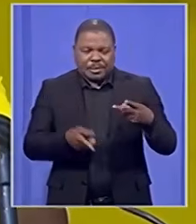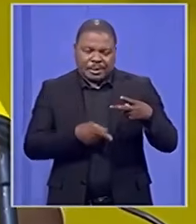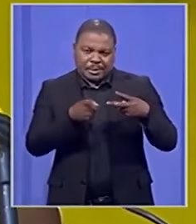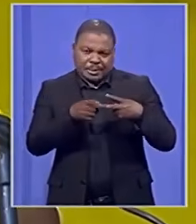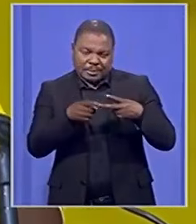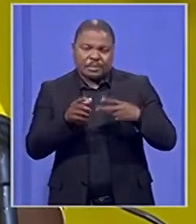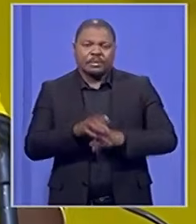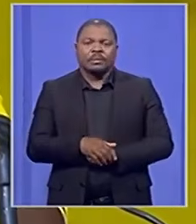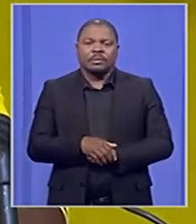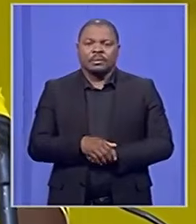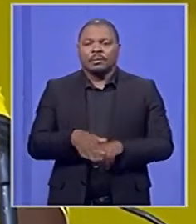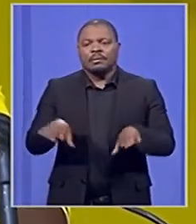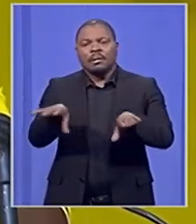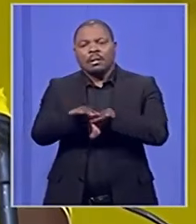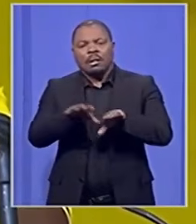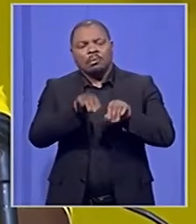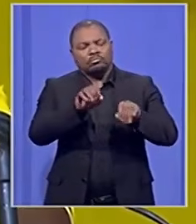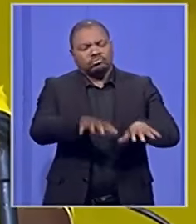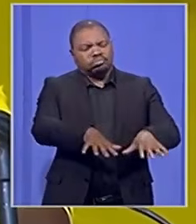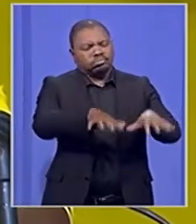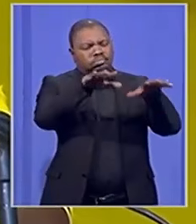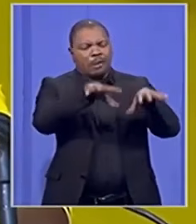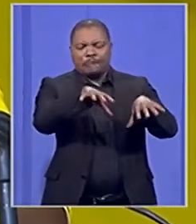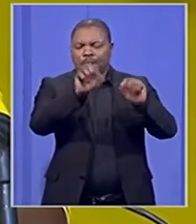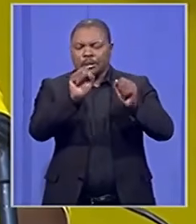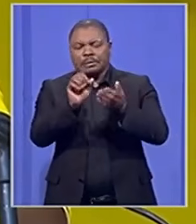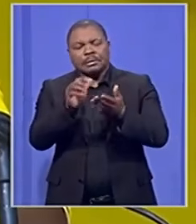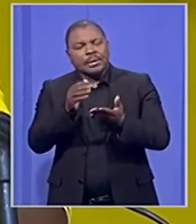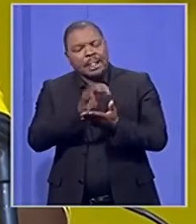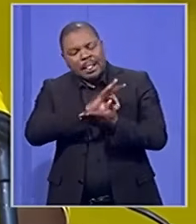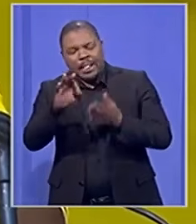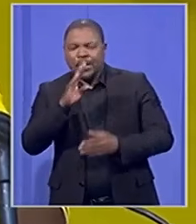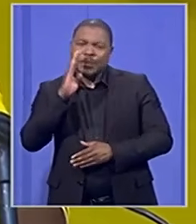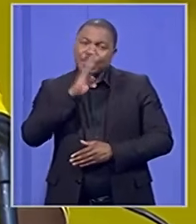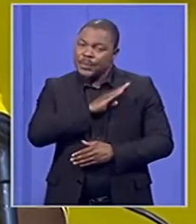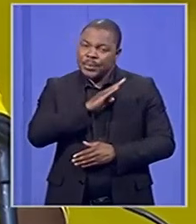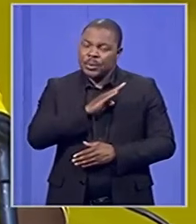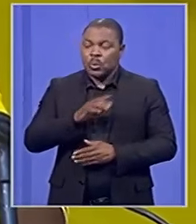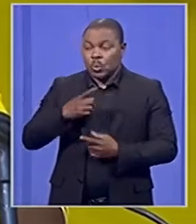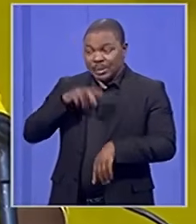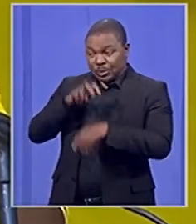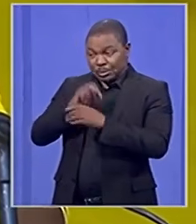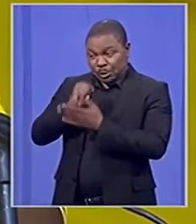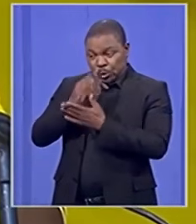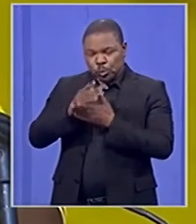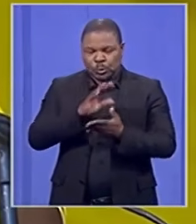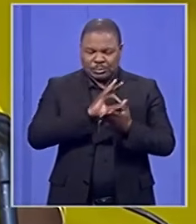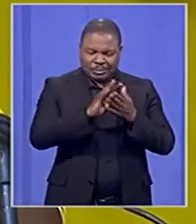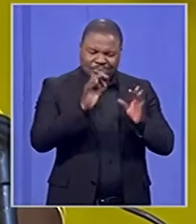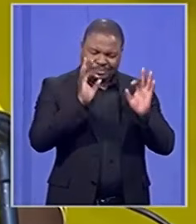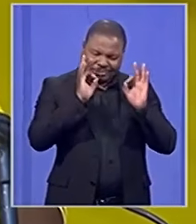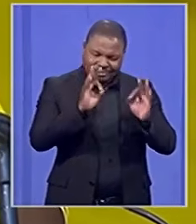failure to remove refuse. We must make sure that those are attended to without